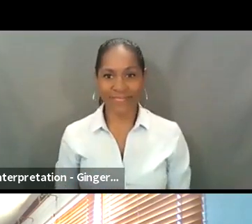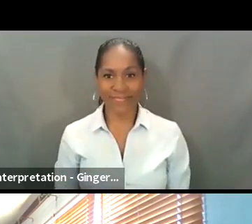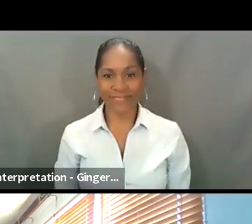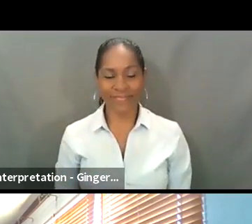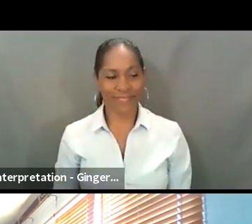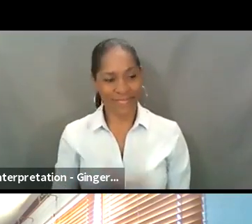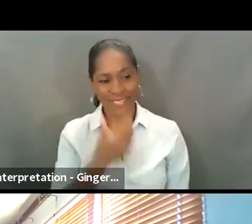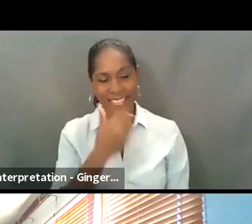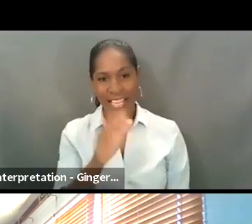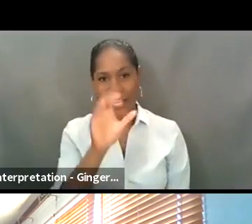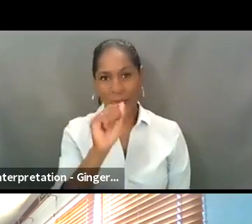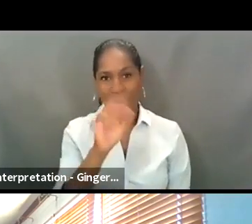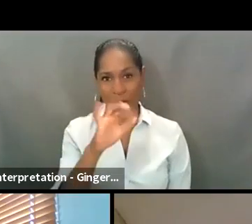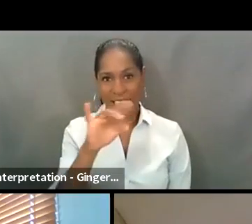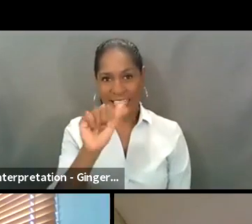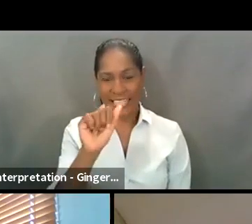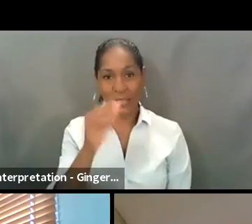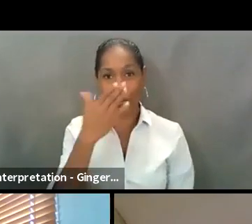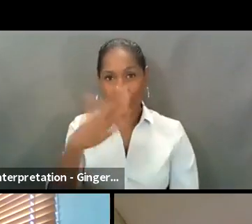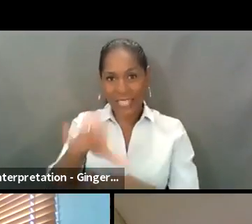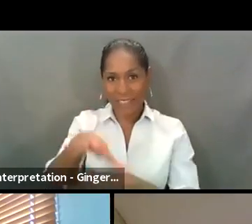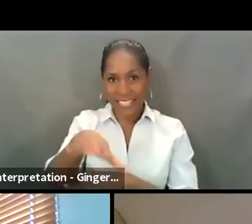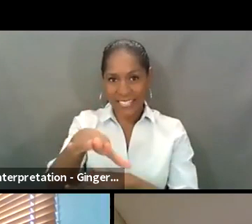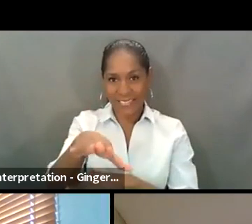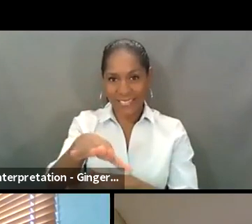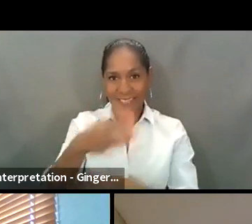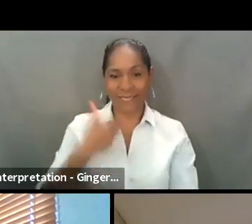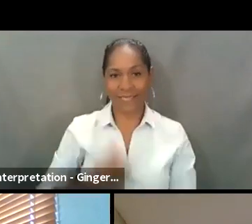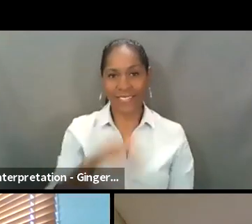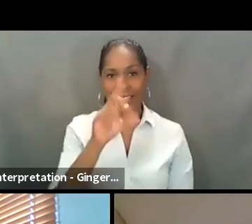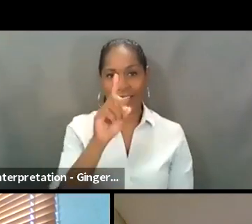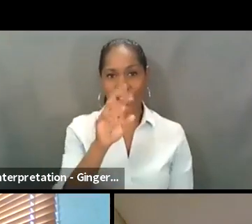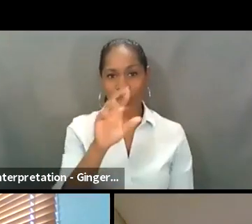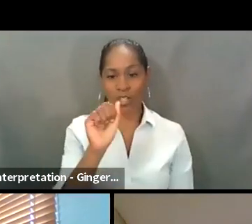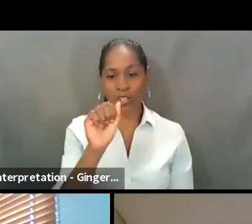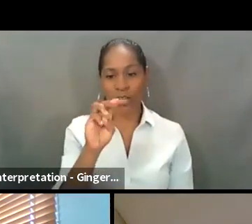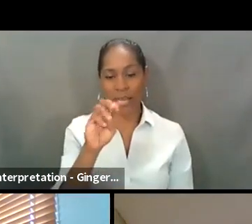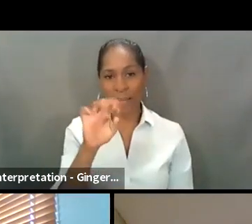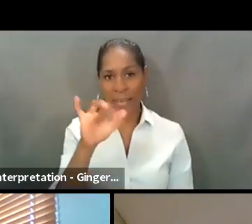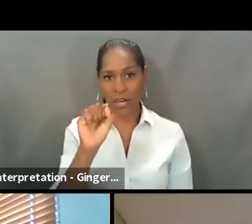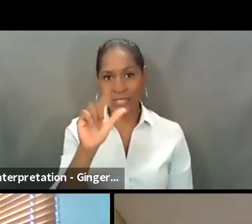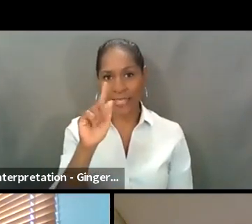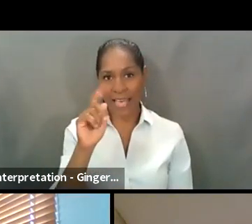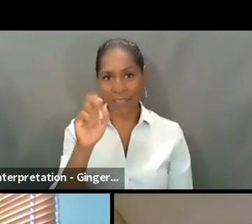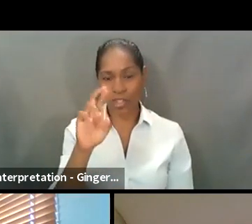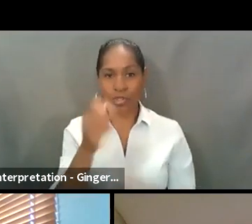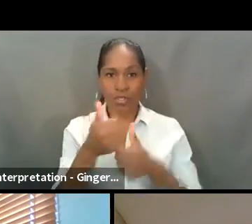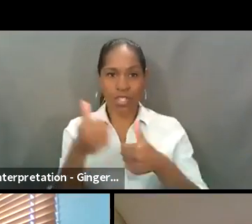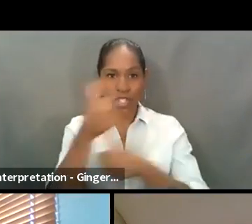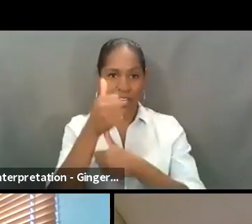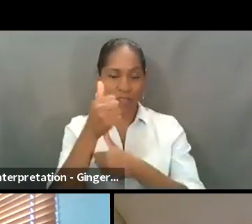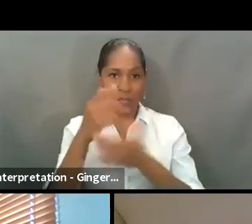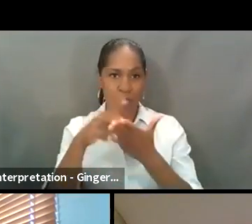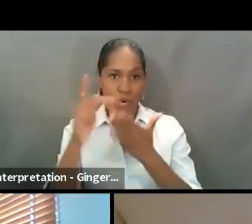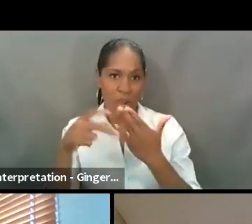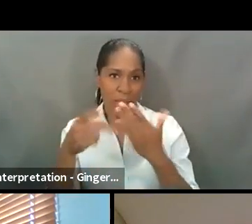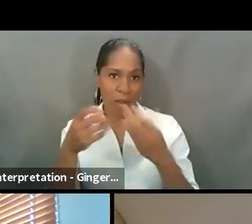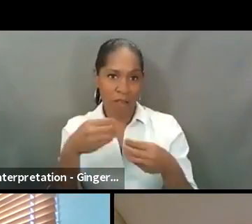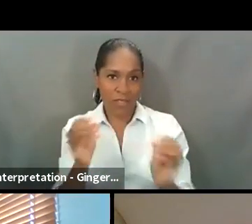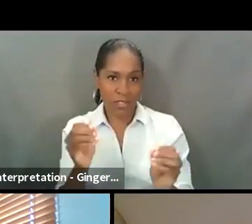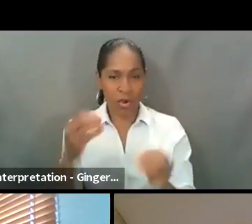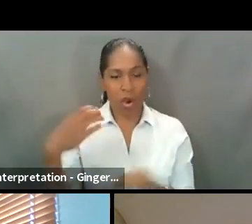Thank you, Carolina. Good evening. I am Dr. Annelise Lavender, Chief Program Officer at the YWCA of